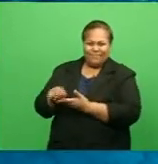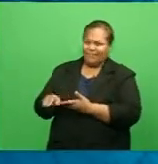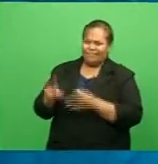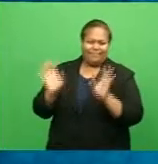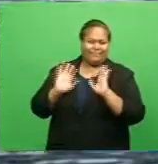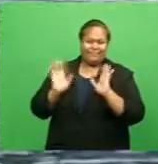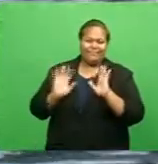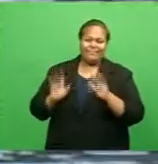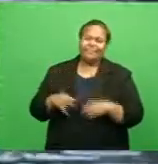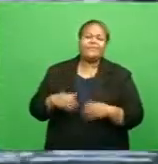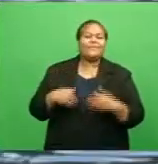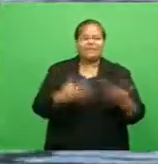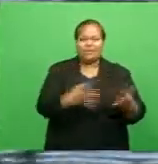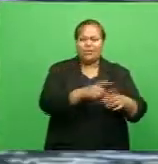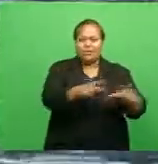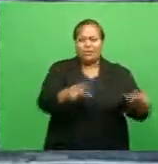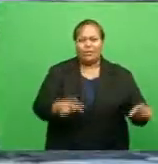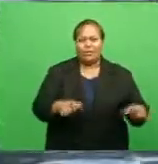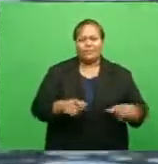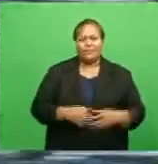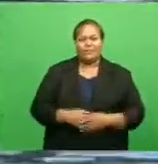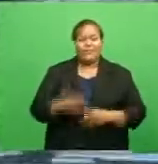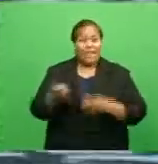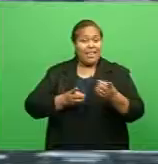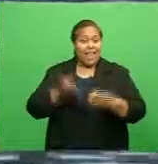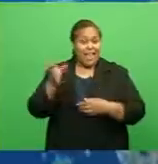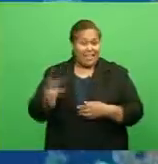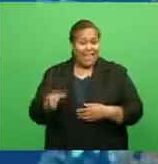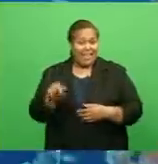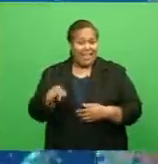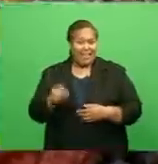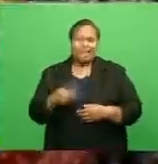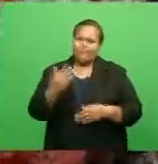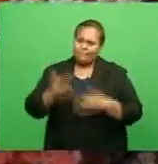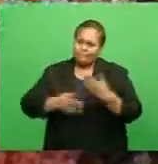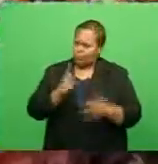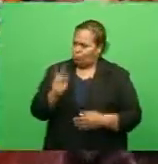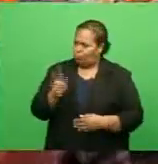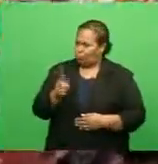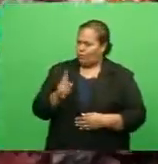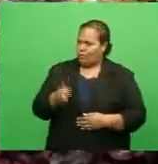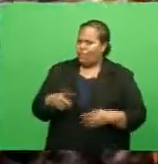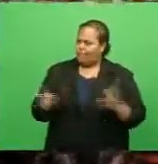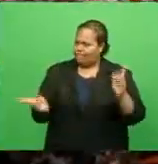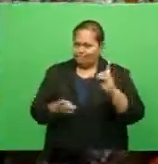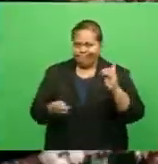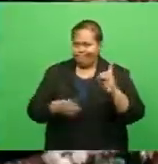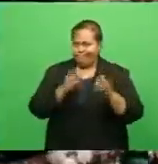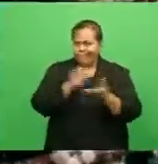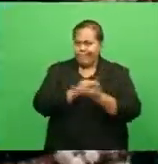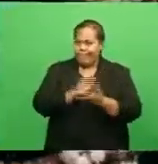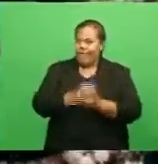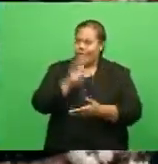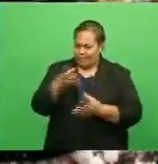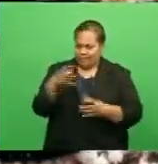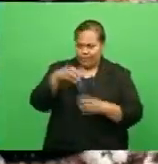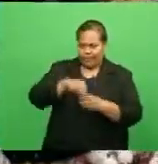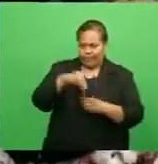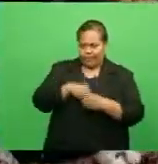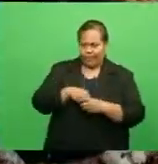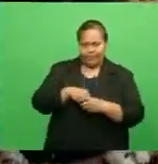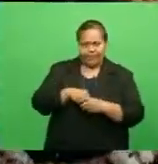been taken over. Fisheries Director Merila Campbell warns heavy penalties are in place to penalize those involved in such